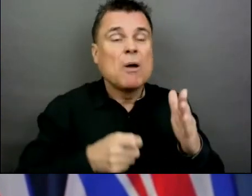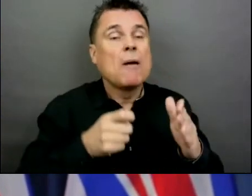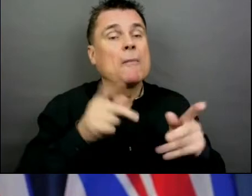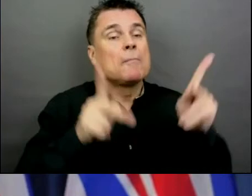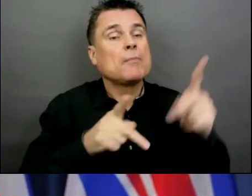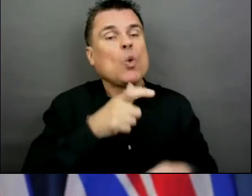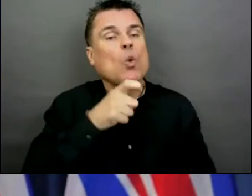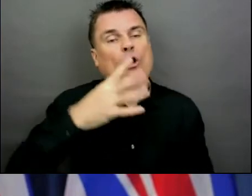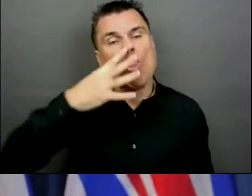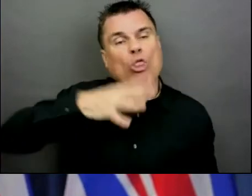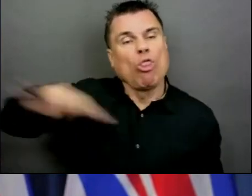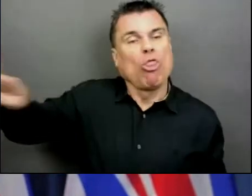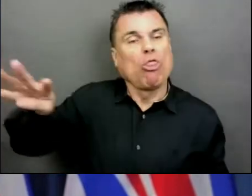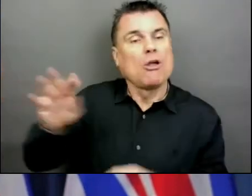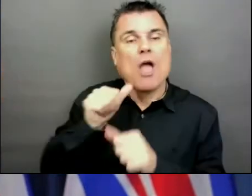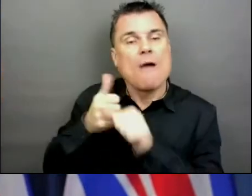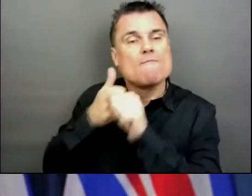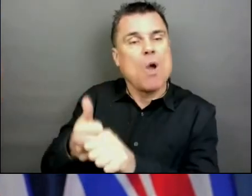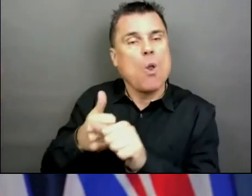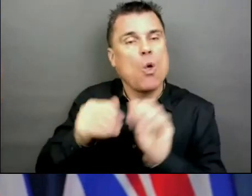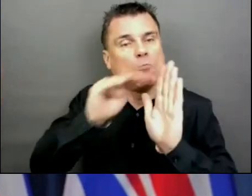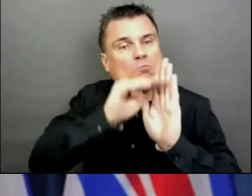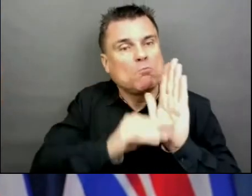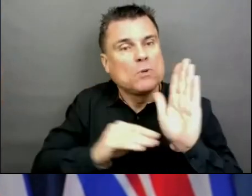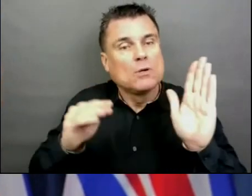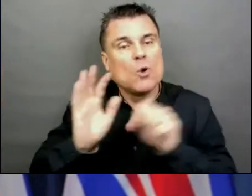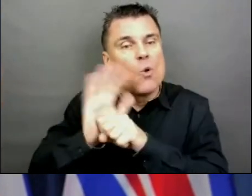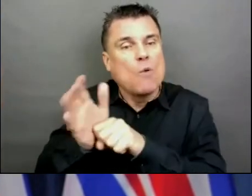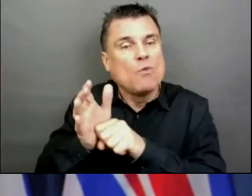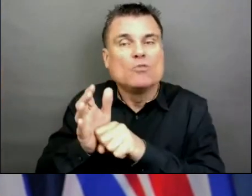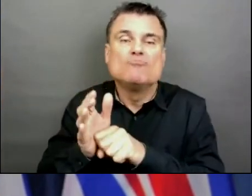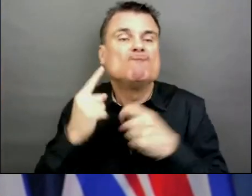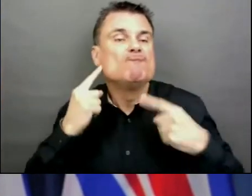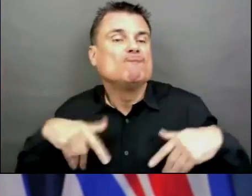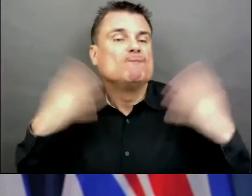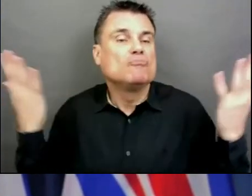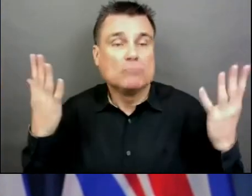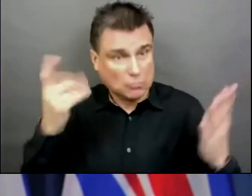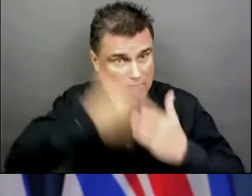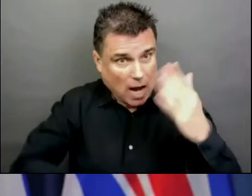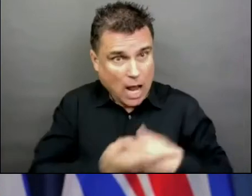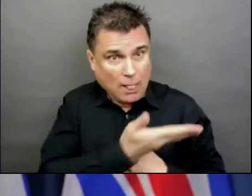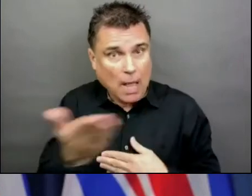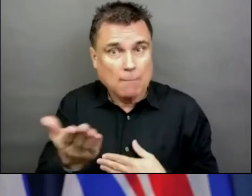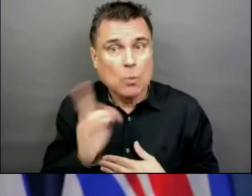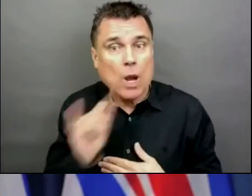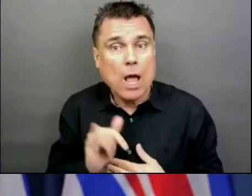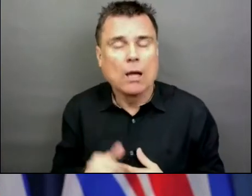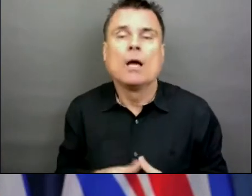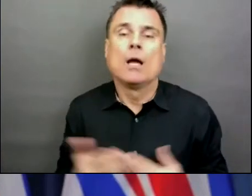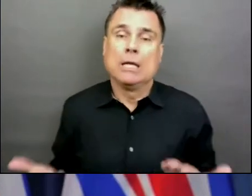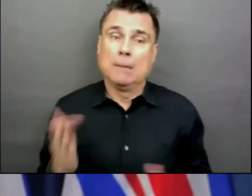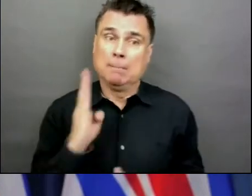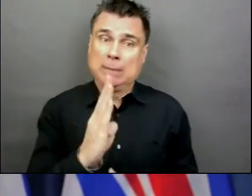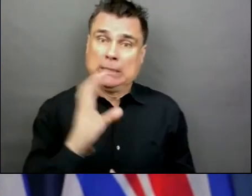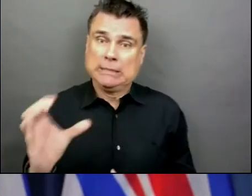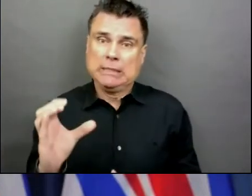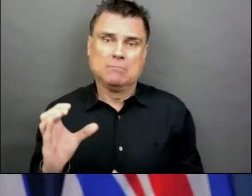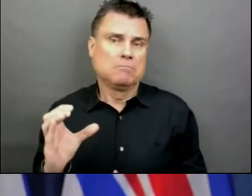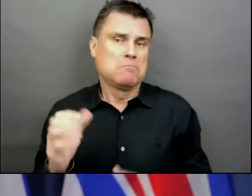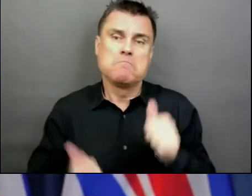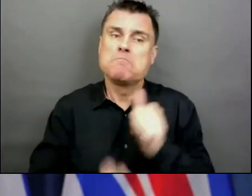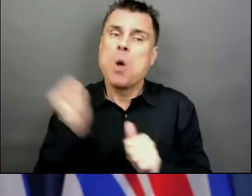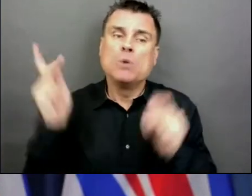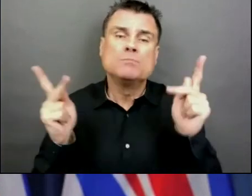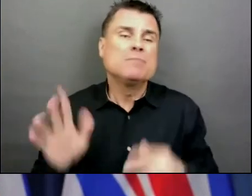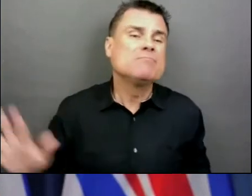them not to do at this point? The vast majority of people in this province are in fact obeying the rules. There's a fine structure in place.